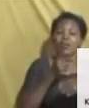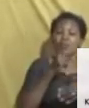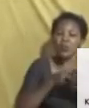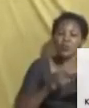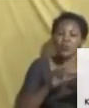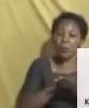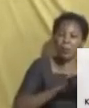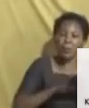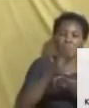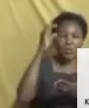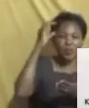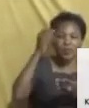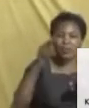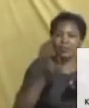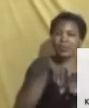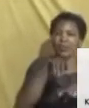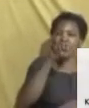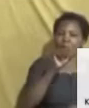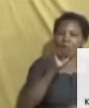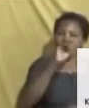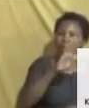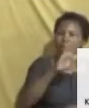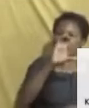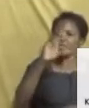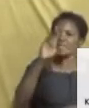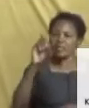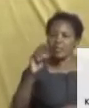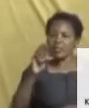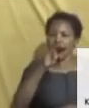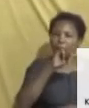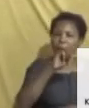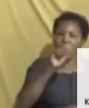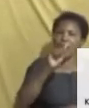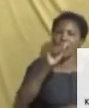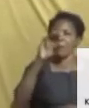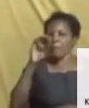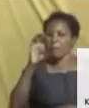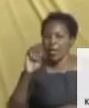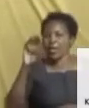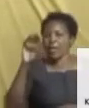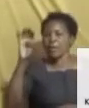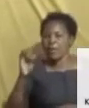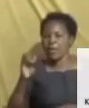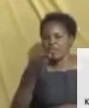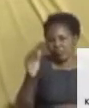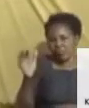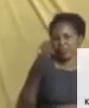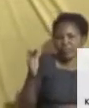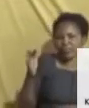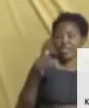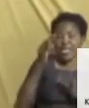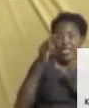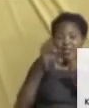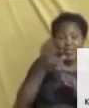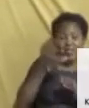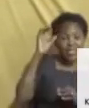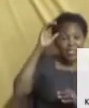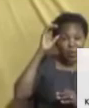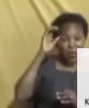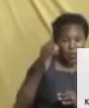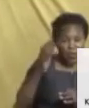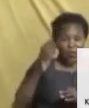is like the ABCD, it's like the ma, me, mi, mo, mu. If these concepts cannot